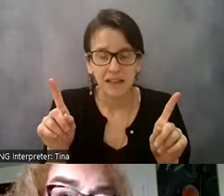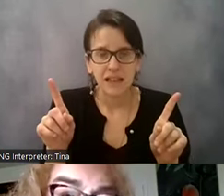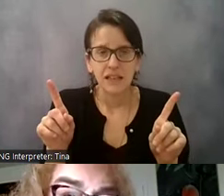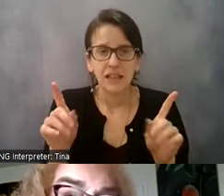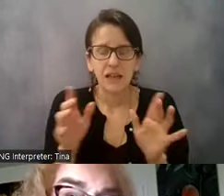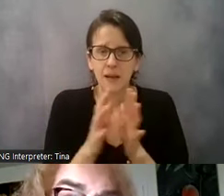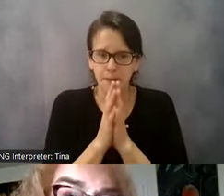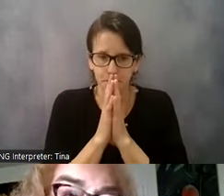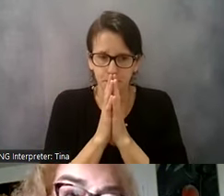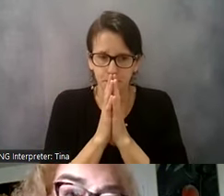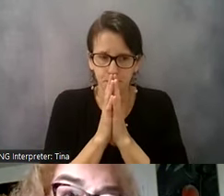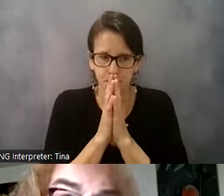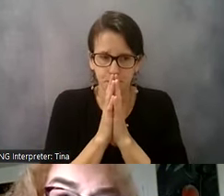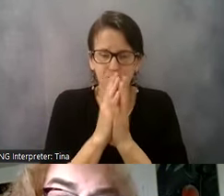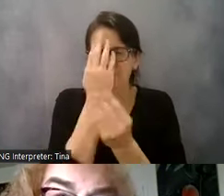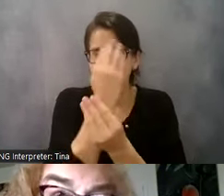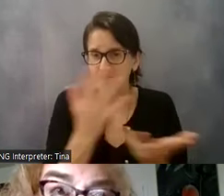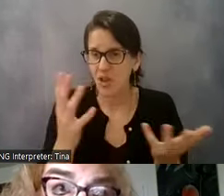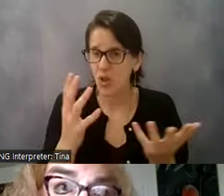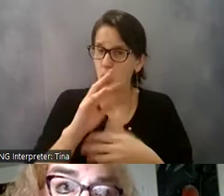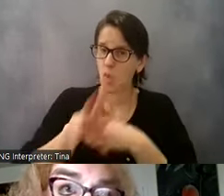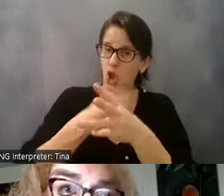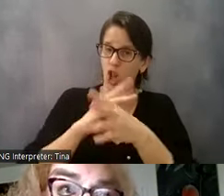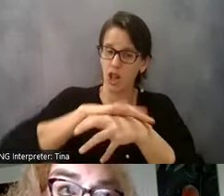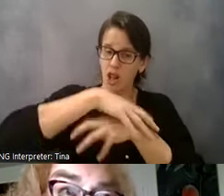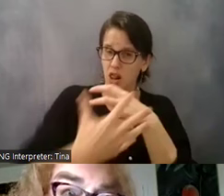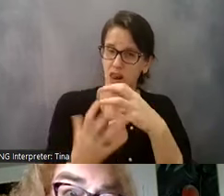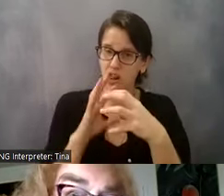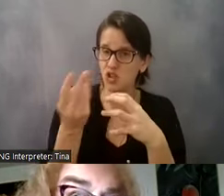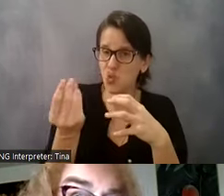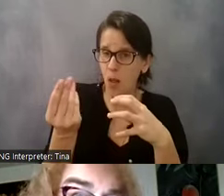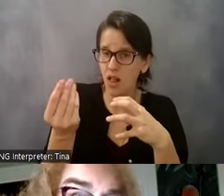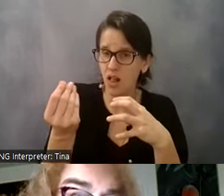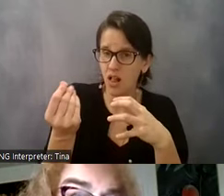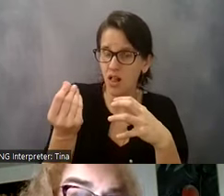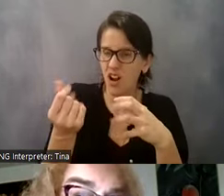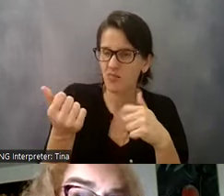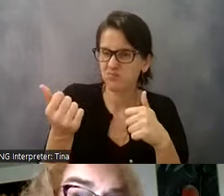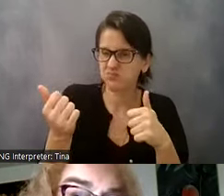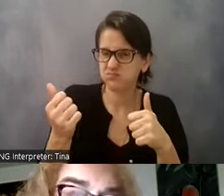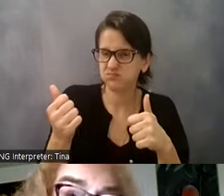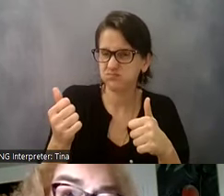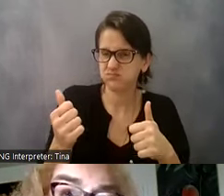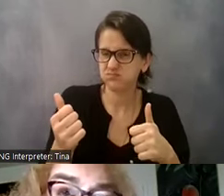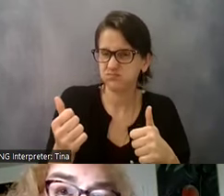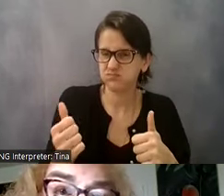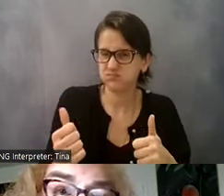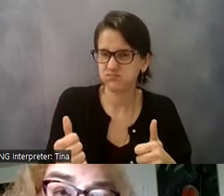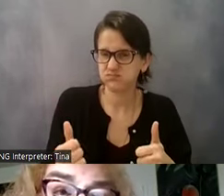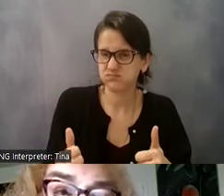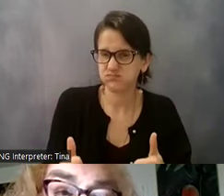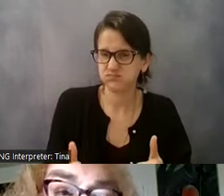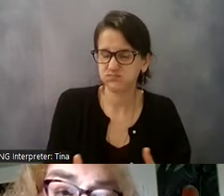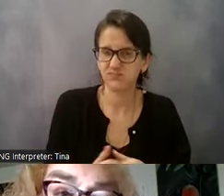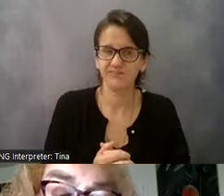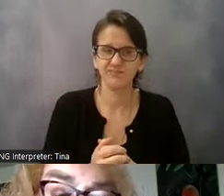the world's, of the globe's soil is severely degraded. And the